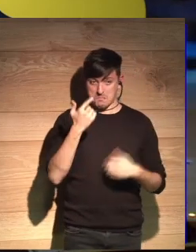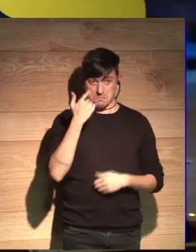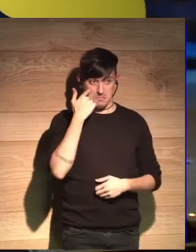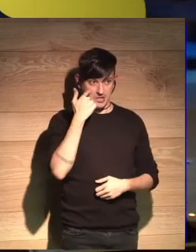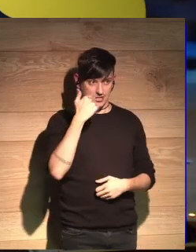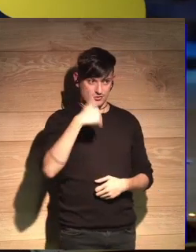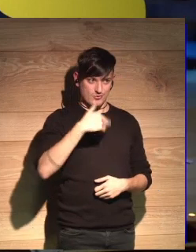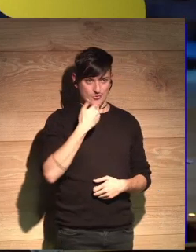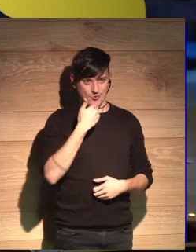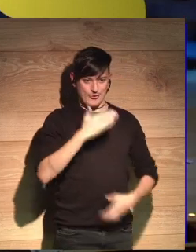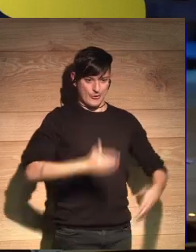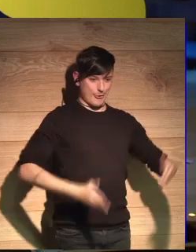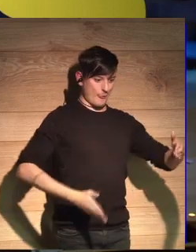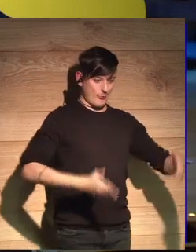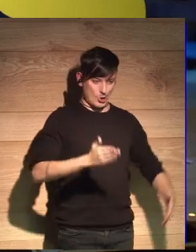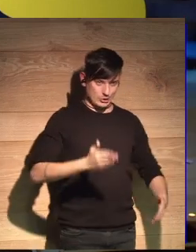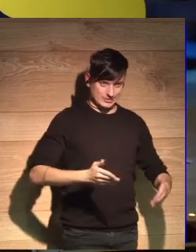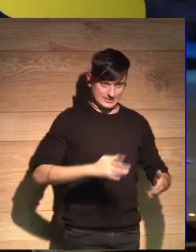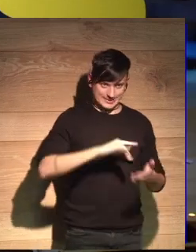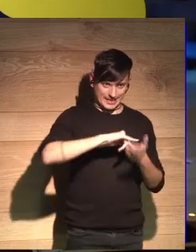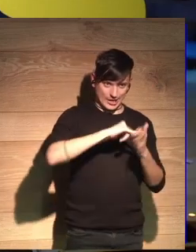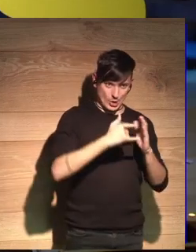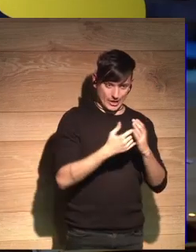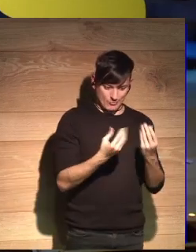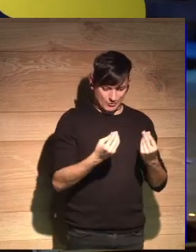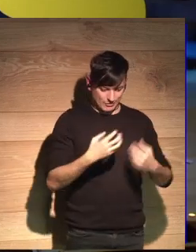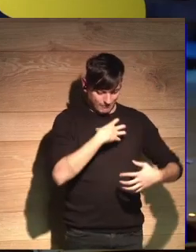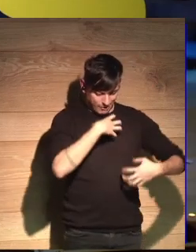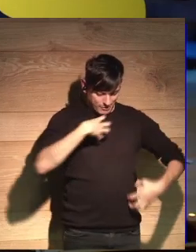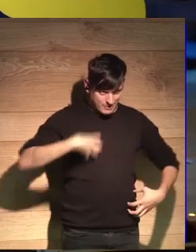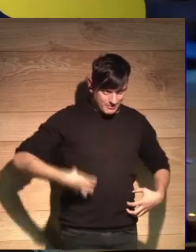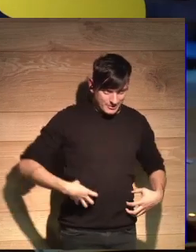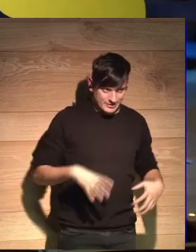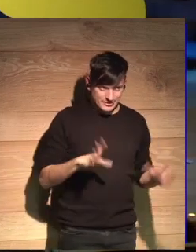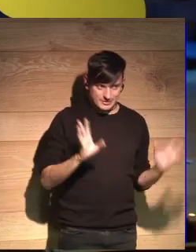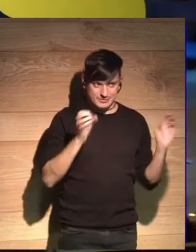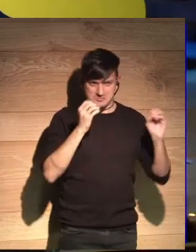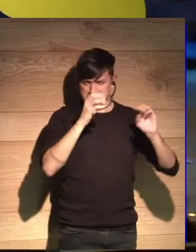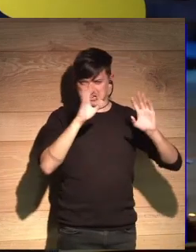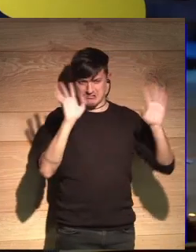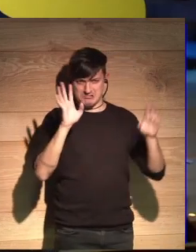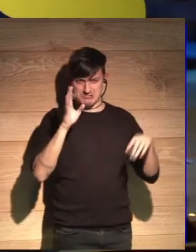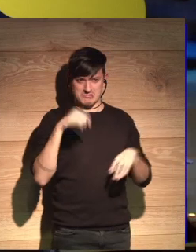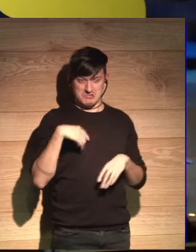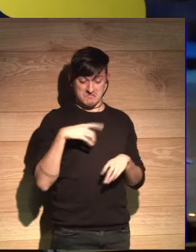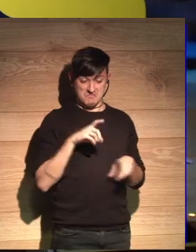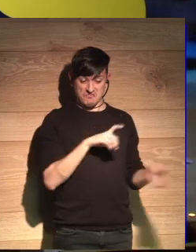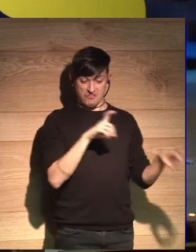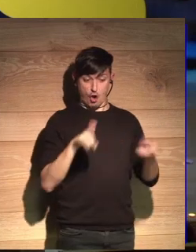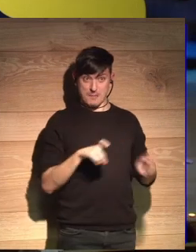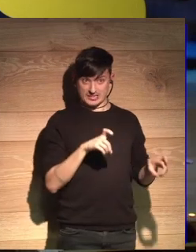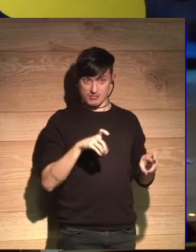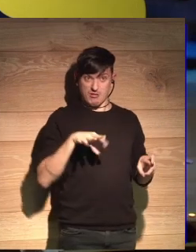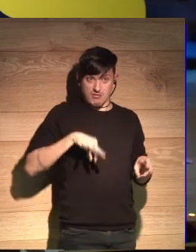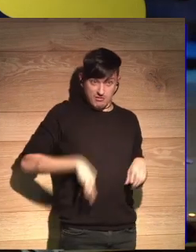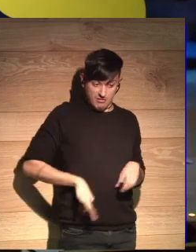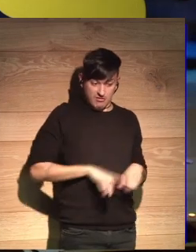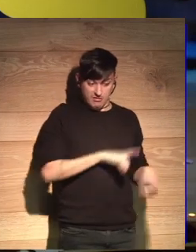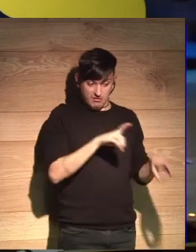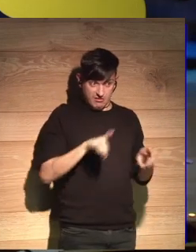here. But being a computer scientist by training, I also don't trust computers with my speech.